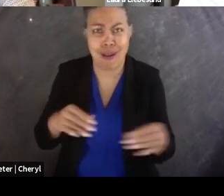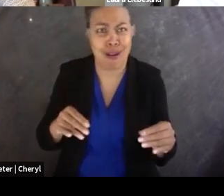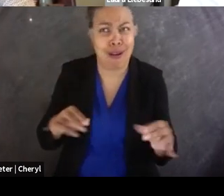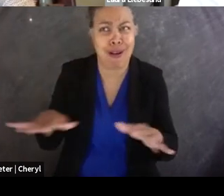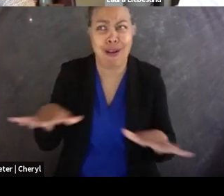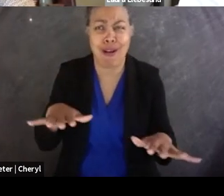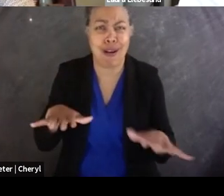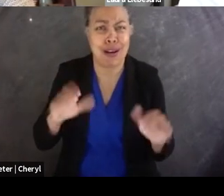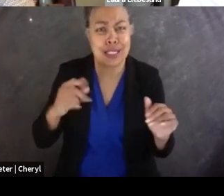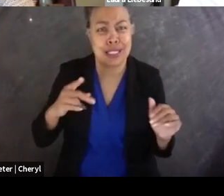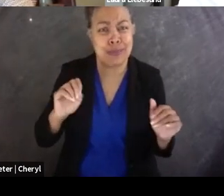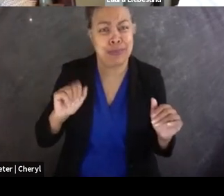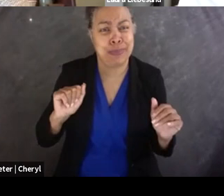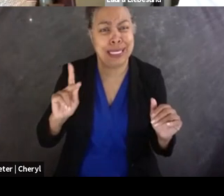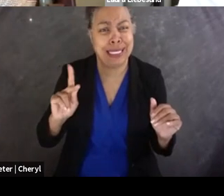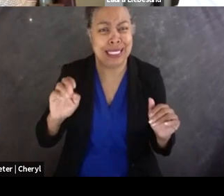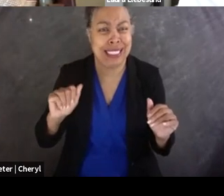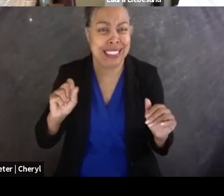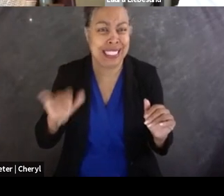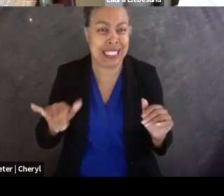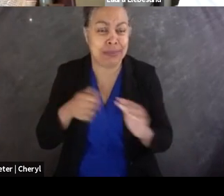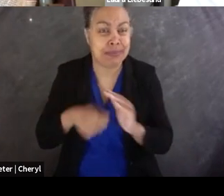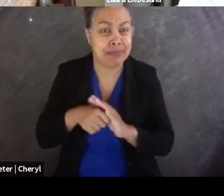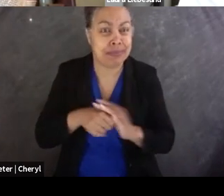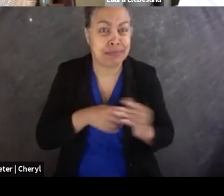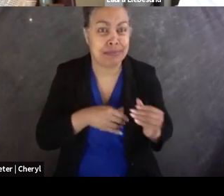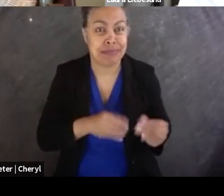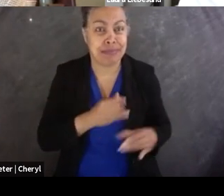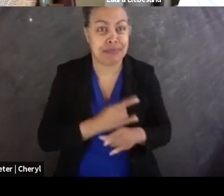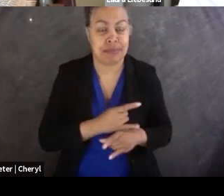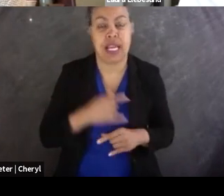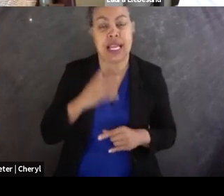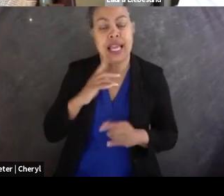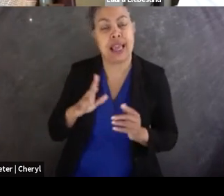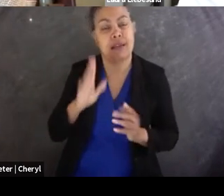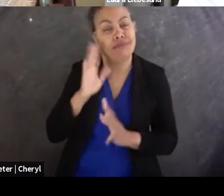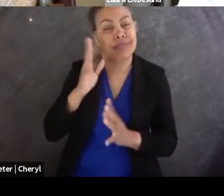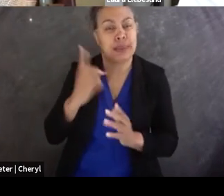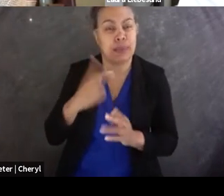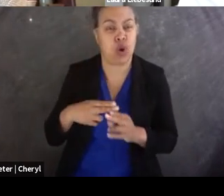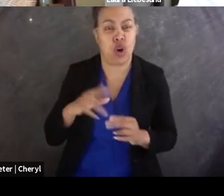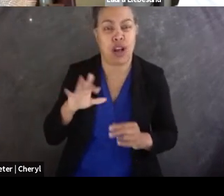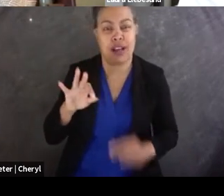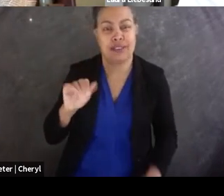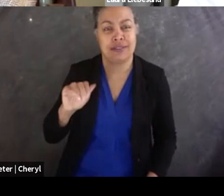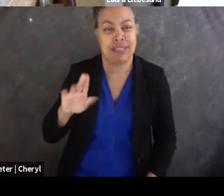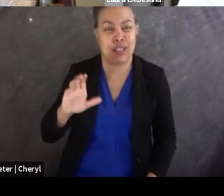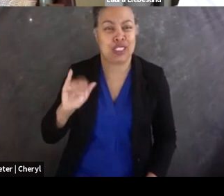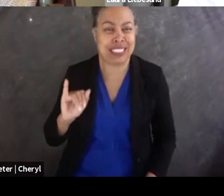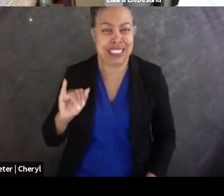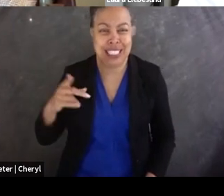So they actually came up with something that they called the Fauci pouch, named for Dr.